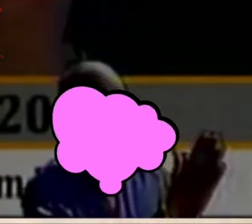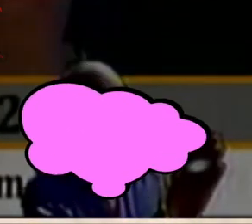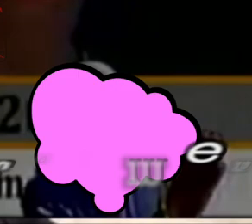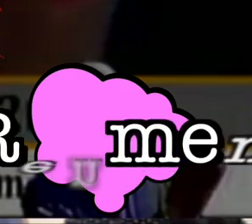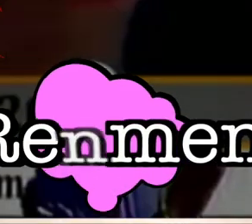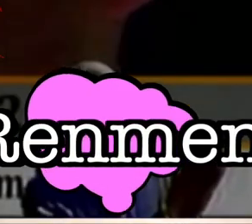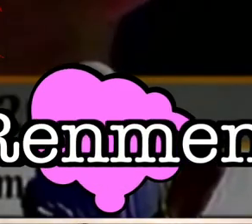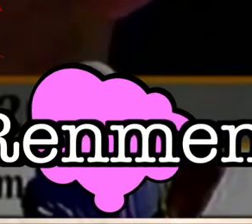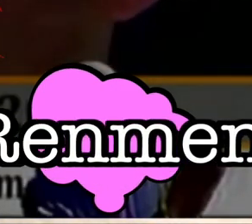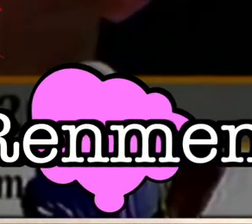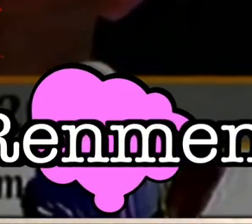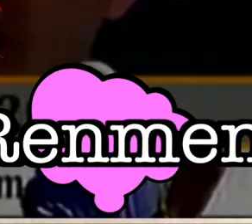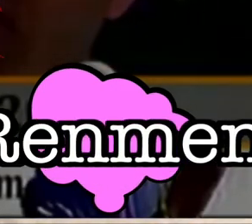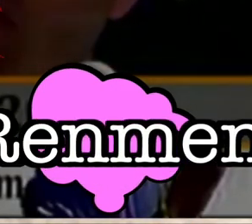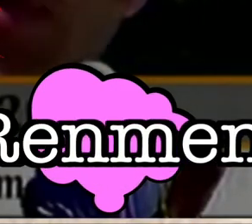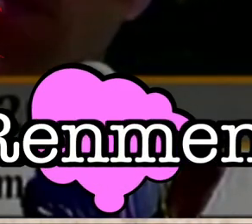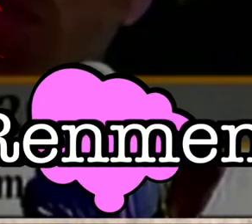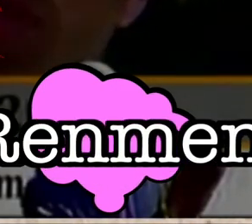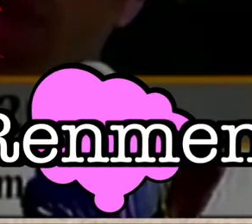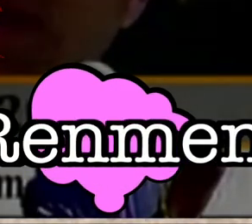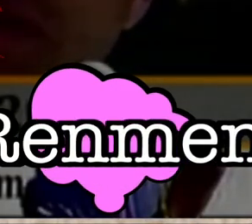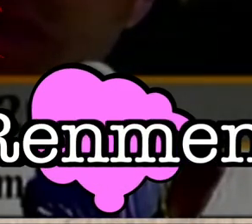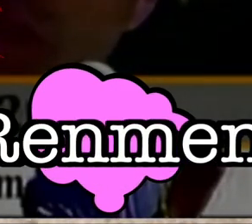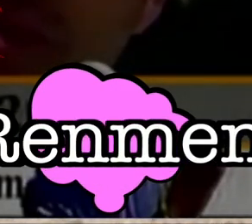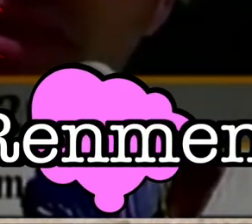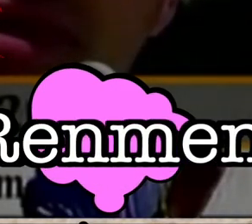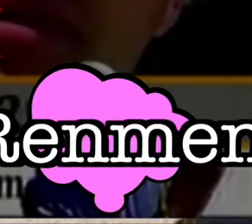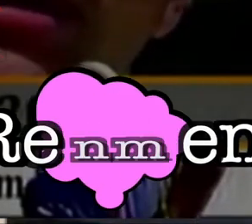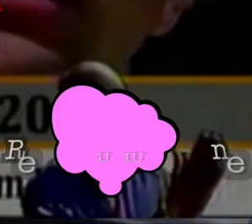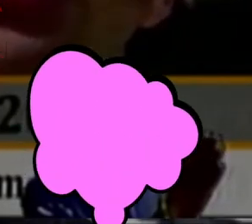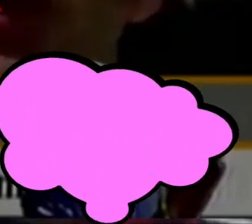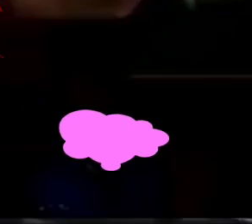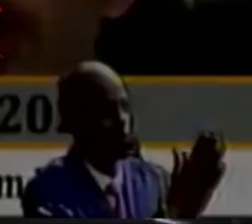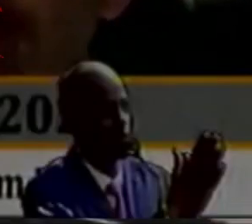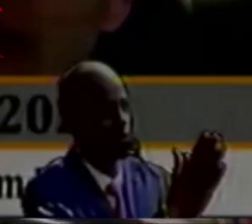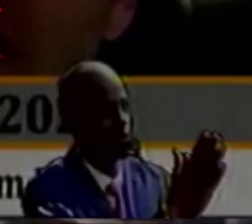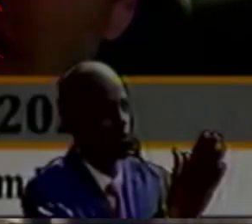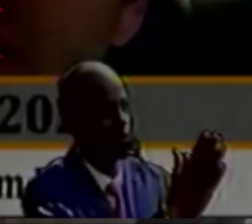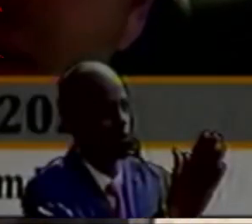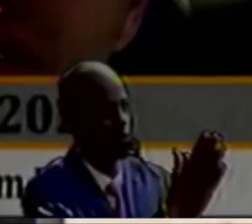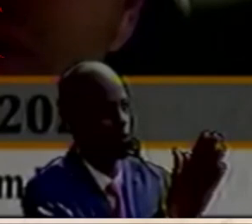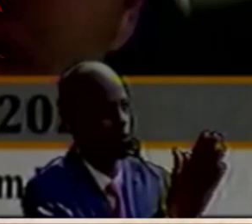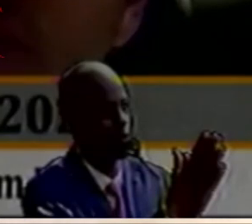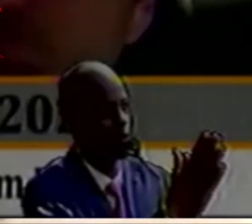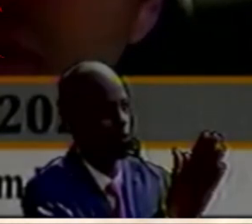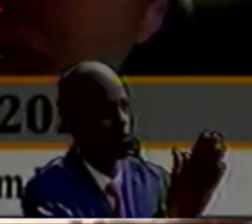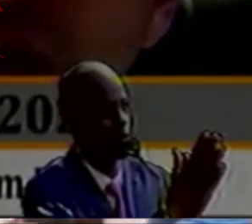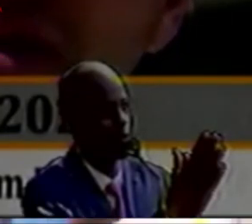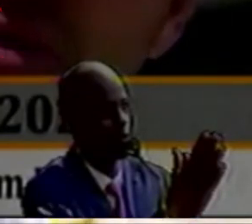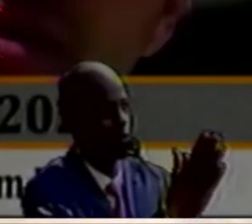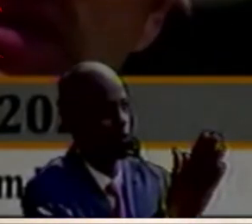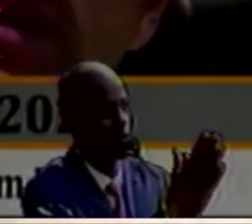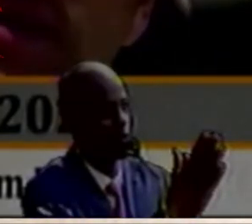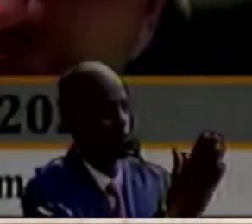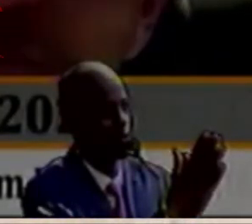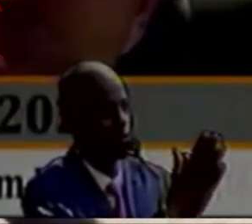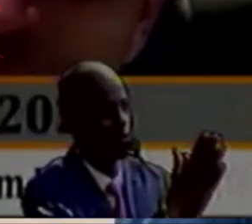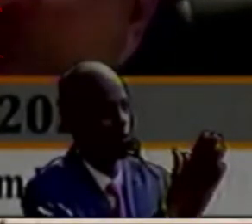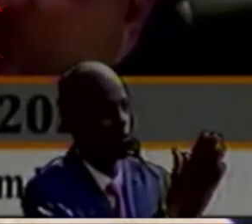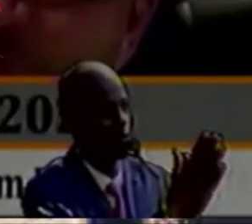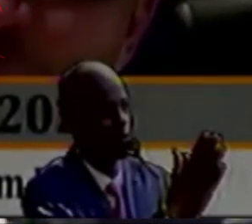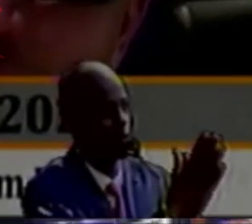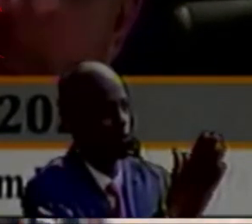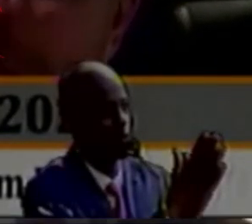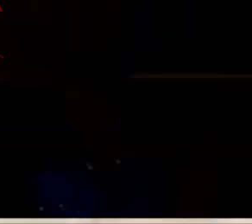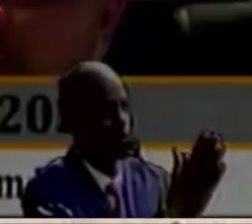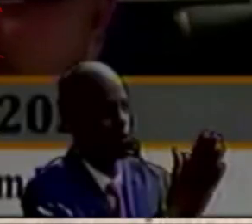it's been very nice to come in and have a welcoming presence with the people here so that we can get down there and try to render aid where needed.